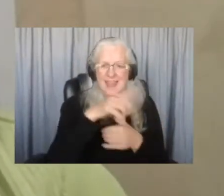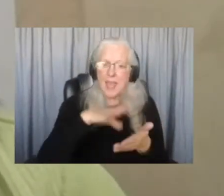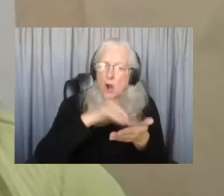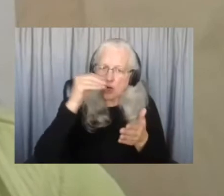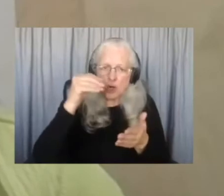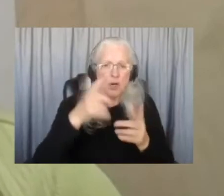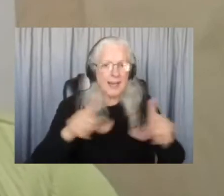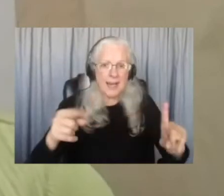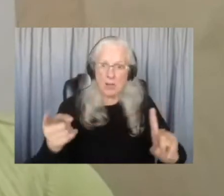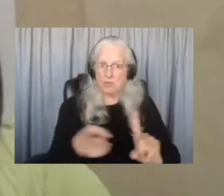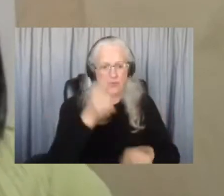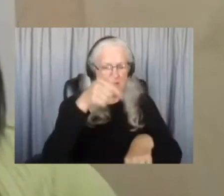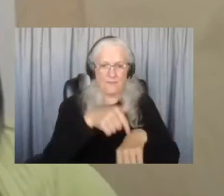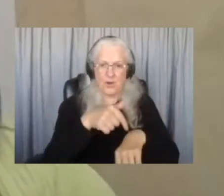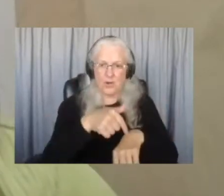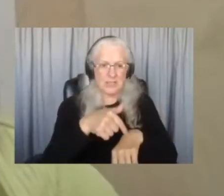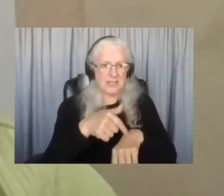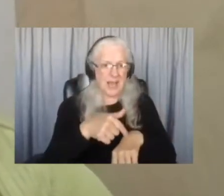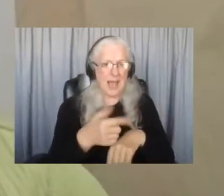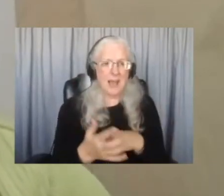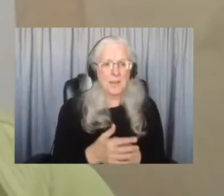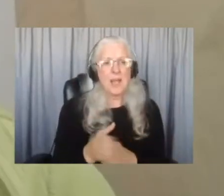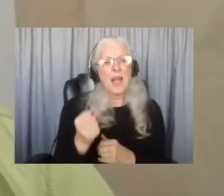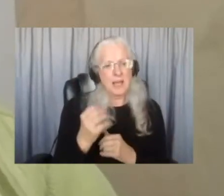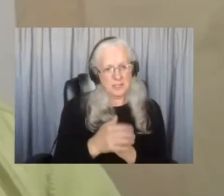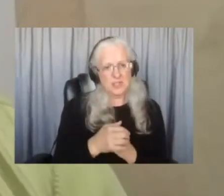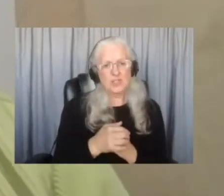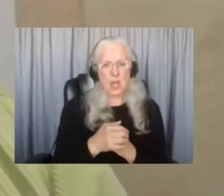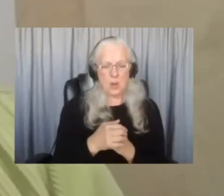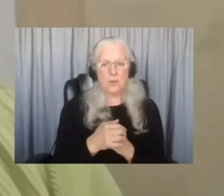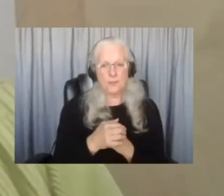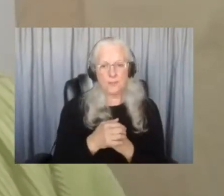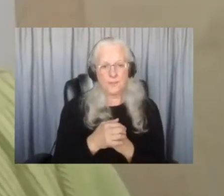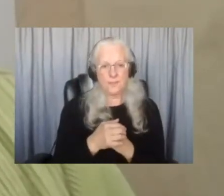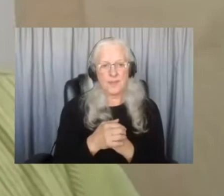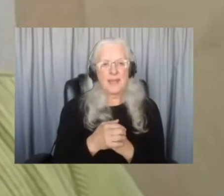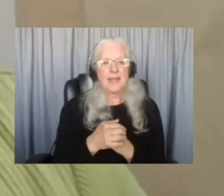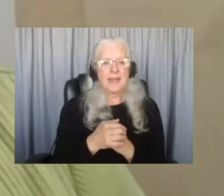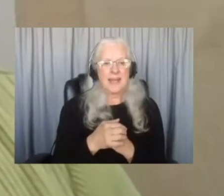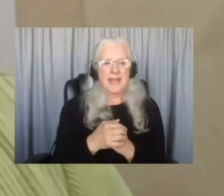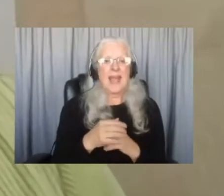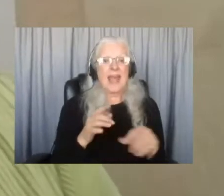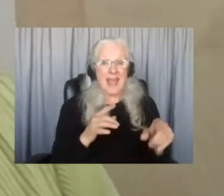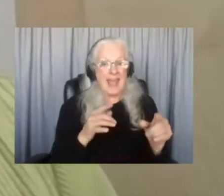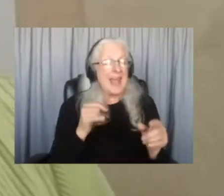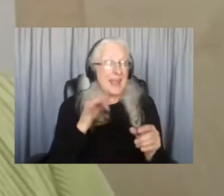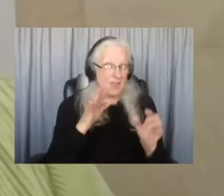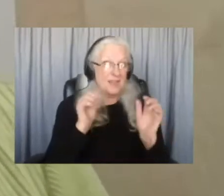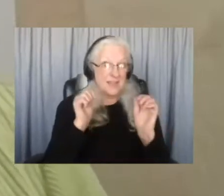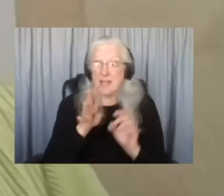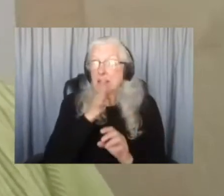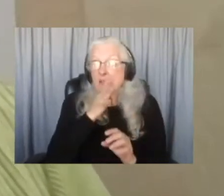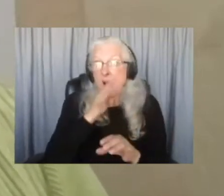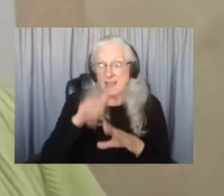they wouldn't have heard the language and other than if it's spoken within their home. And so we are